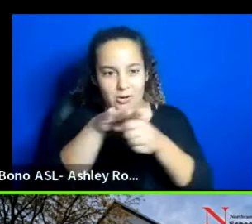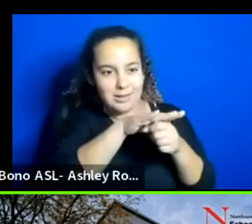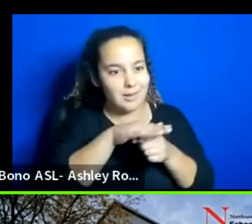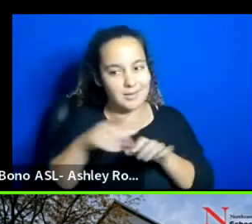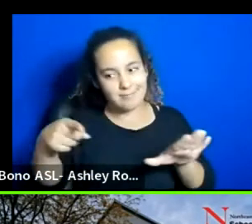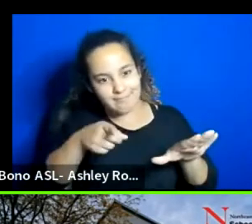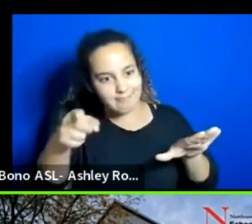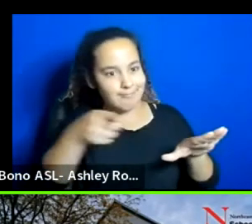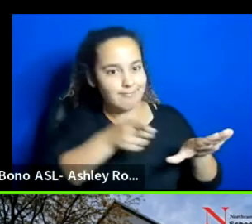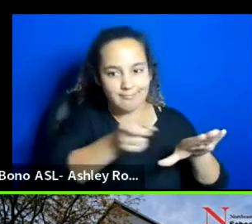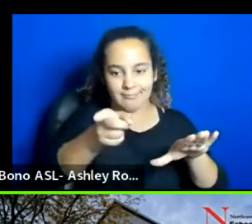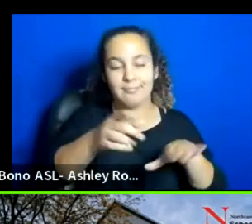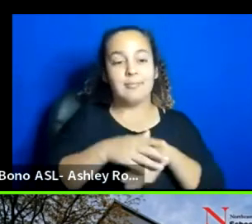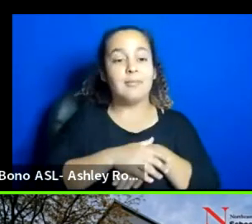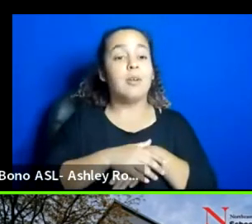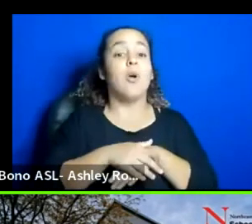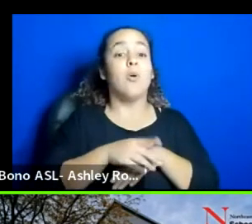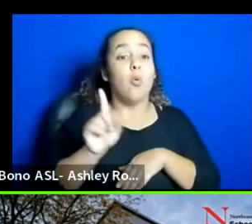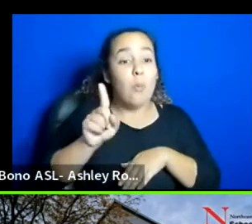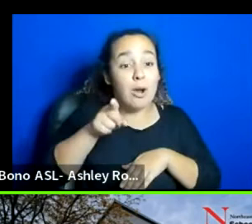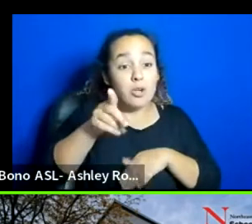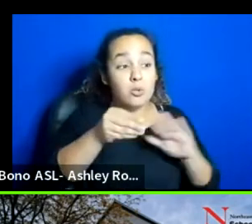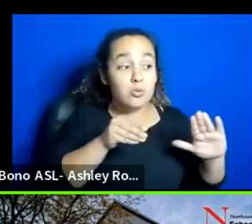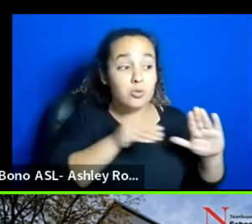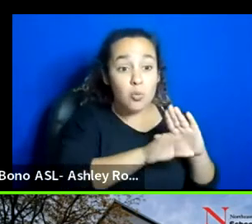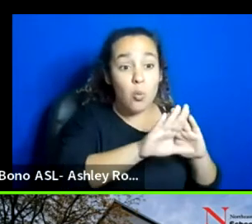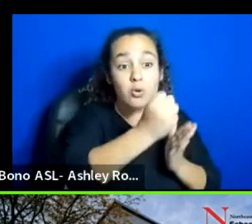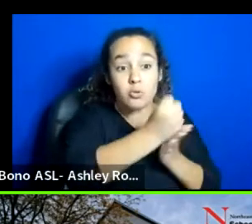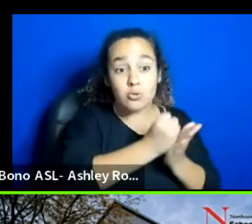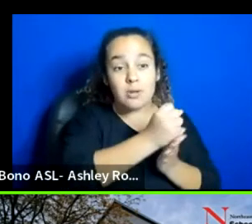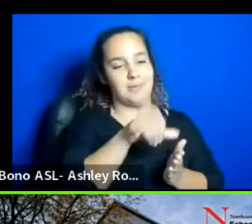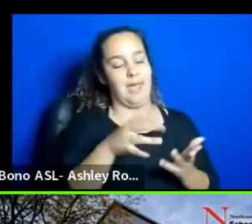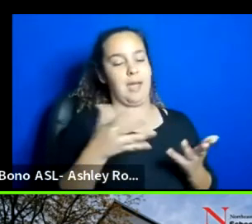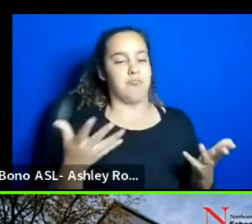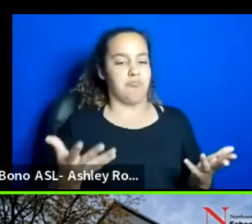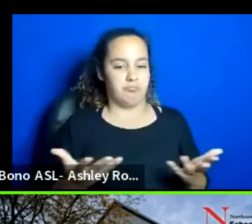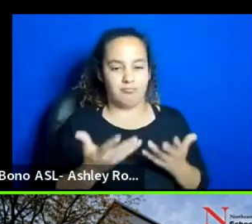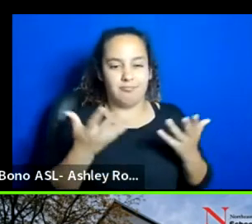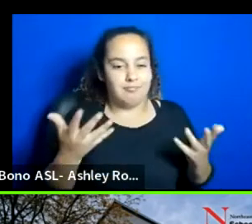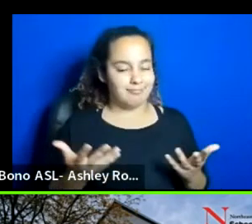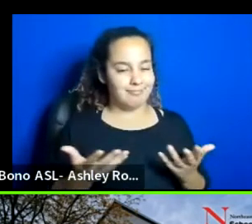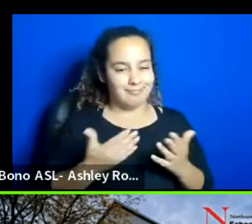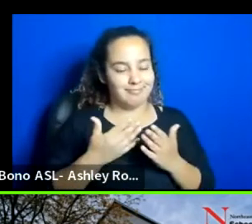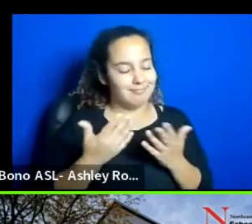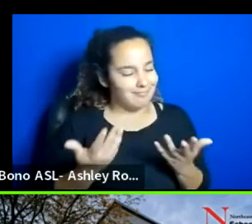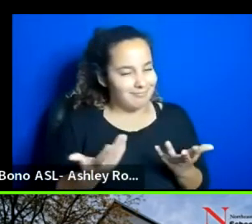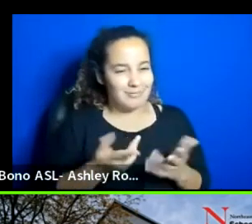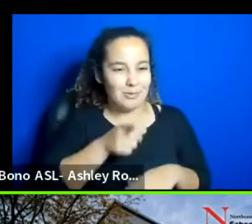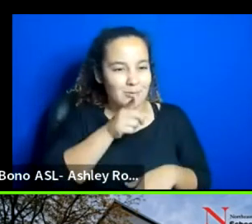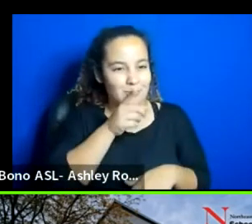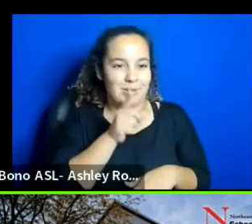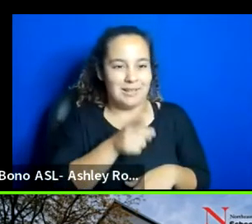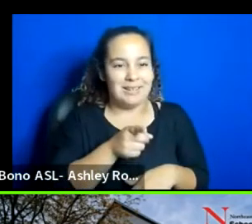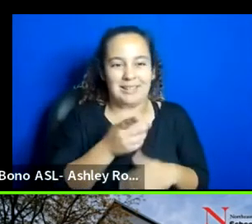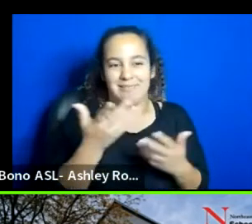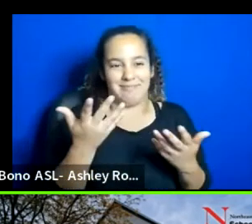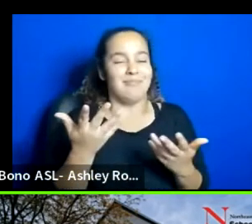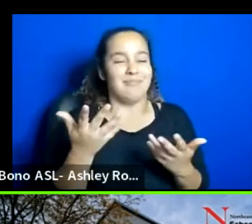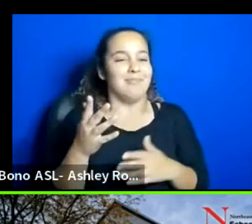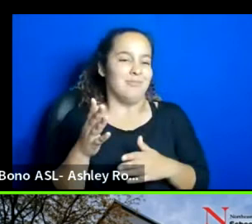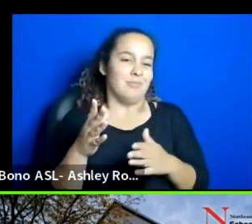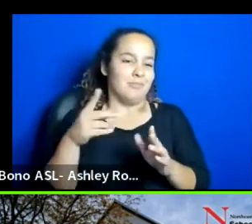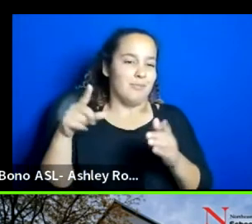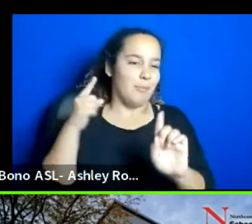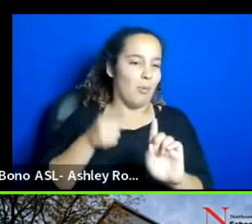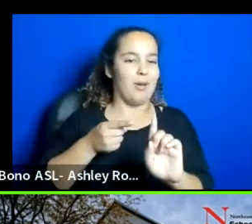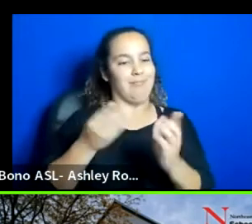store the unpublished manuscripts matter, even though we're talking about this ephemeral thing, a performance and intellectual property, an immaterial